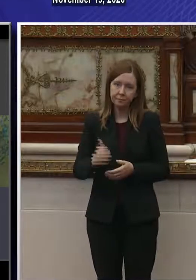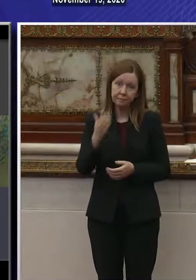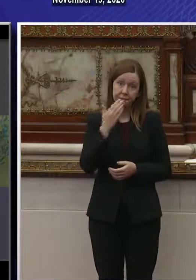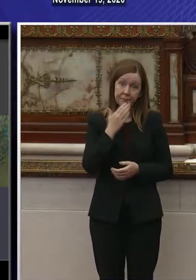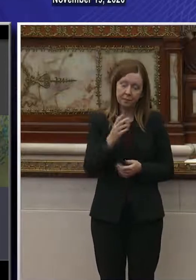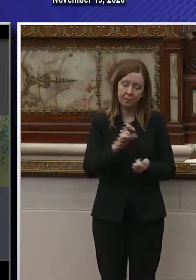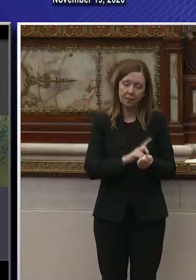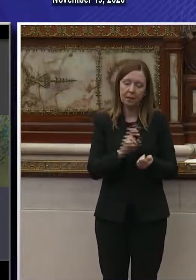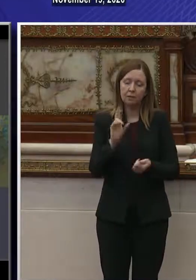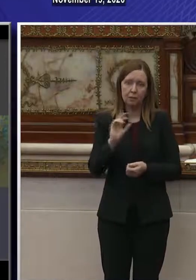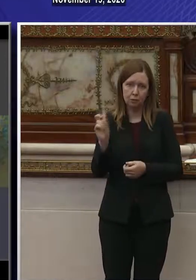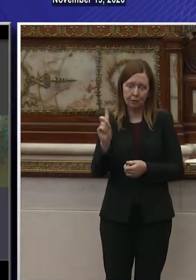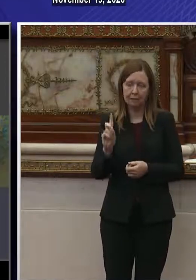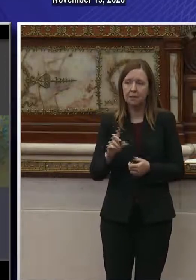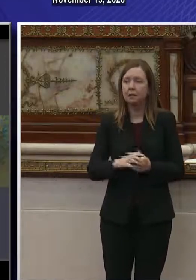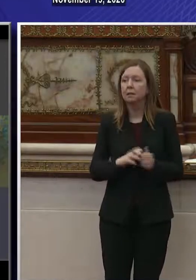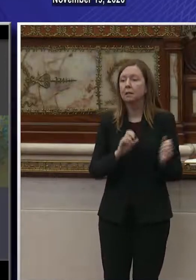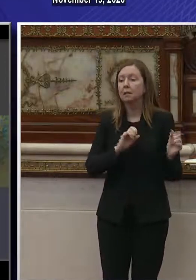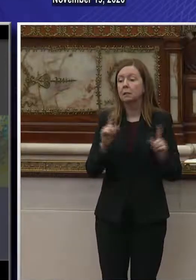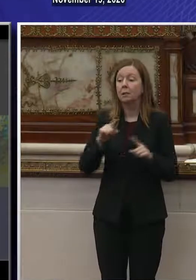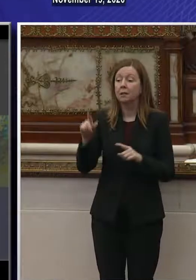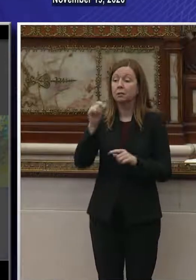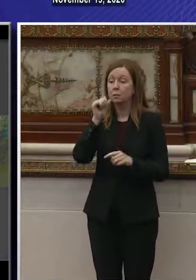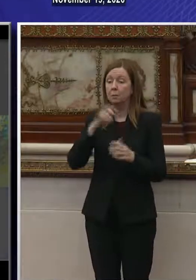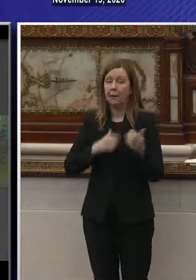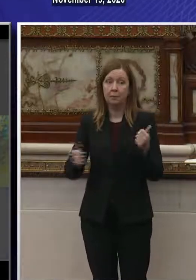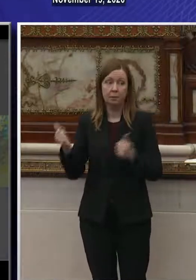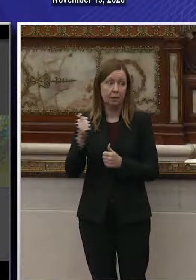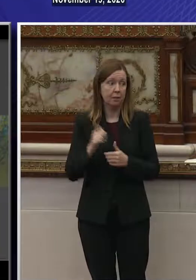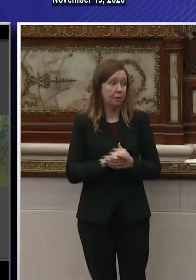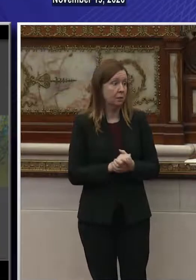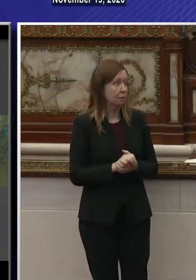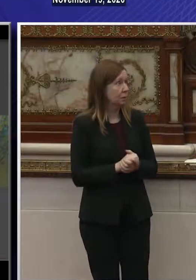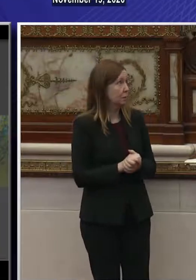Thank you, Dr. Reed. Back to you, Madam Chair.